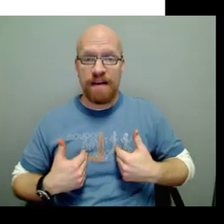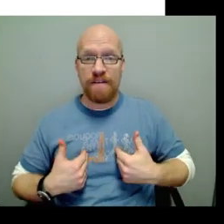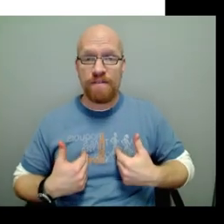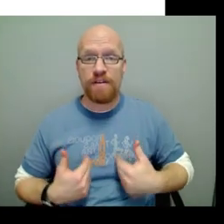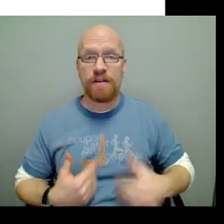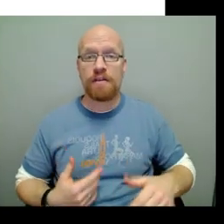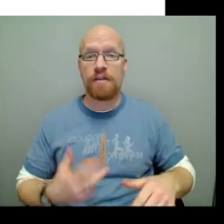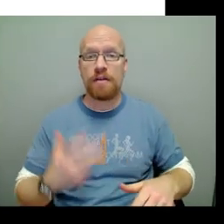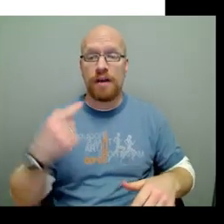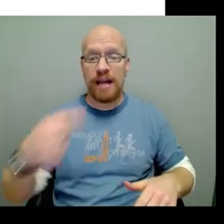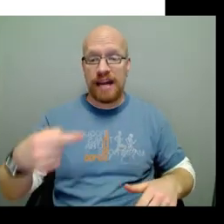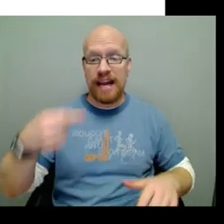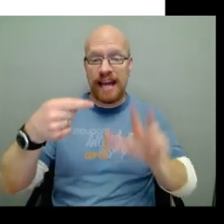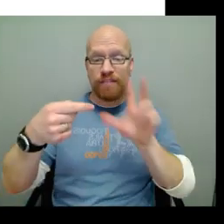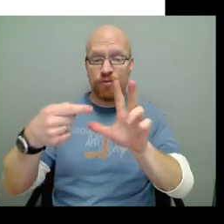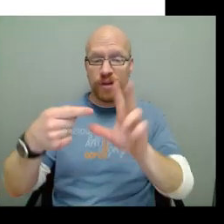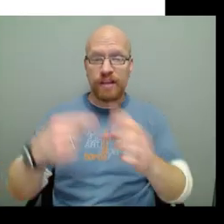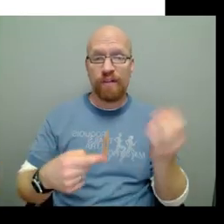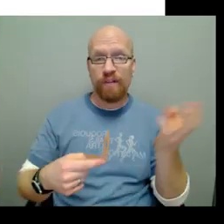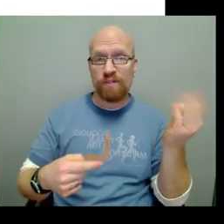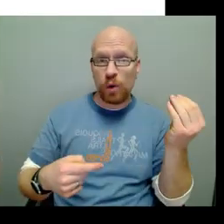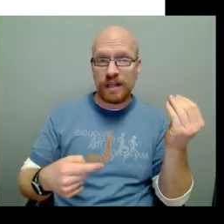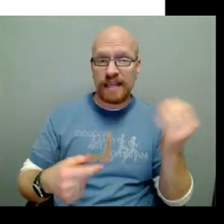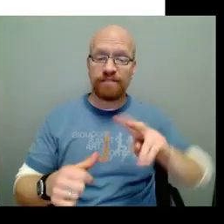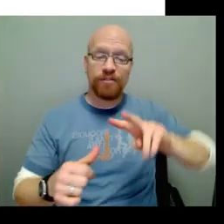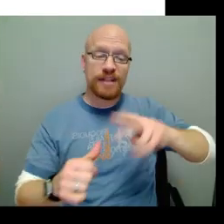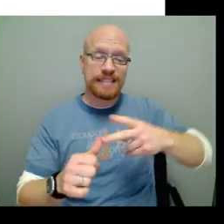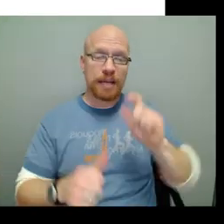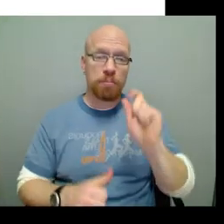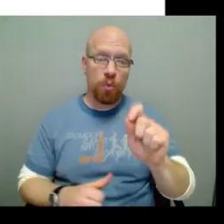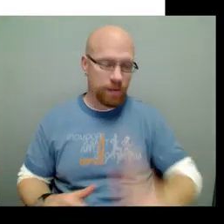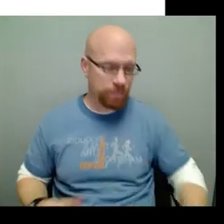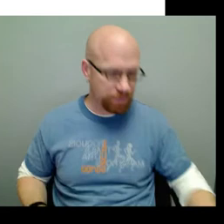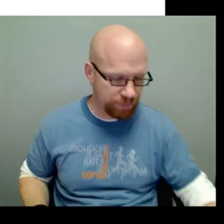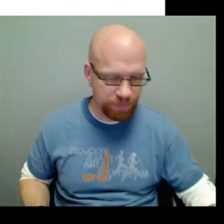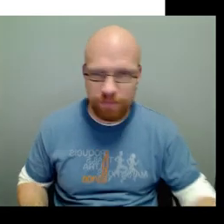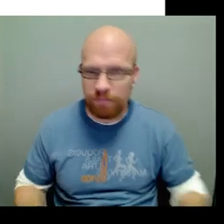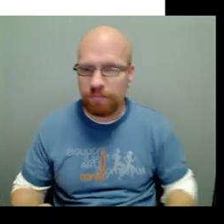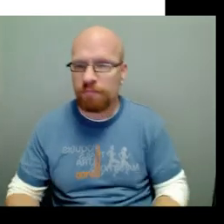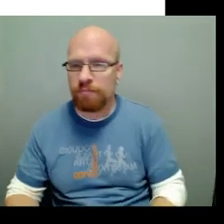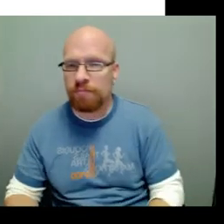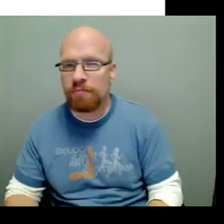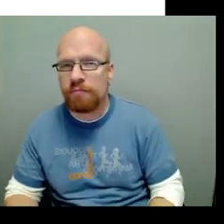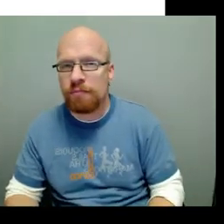And then I have negative 3, 14 for the second point.